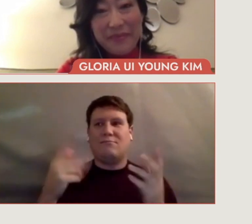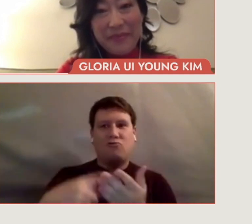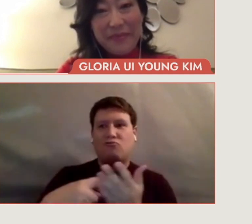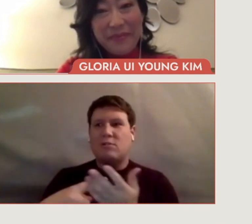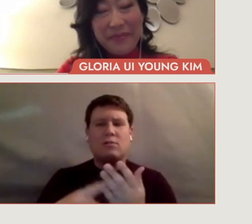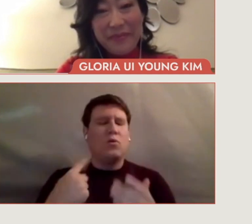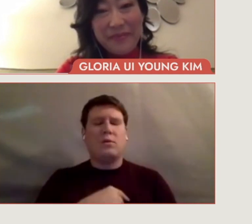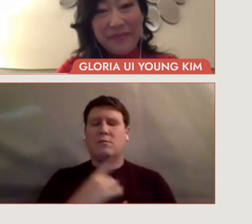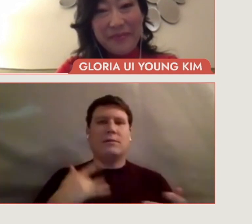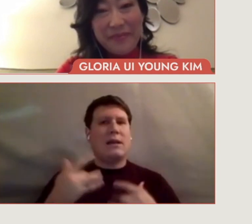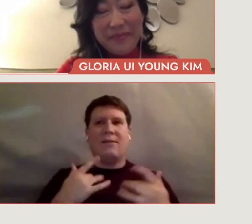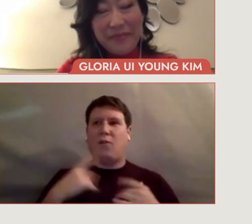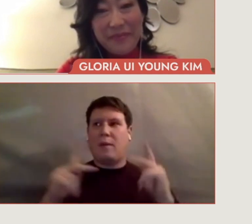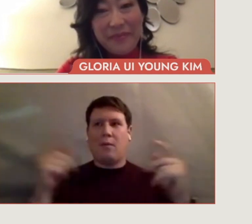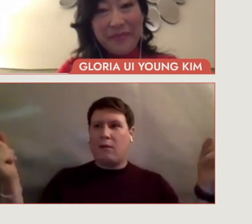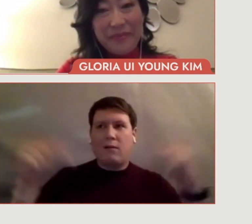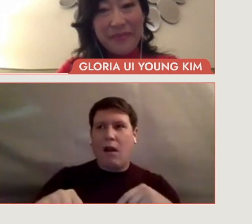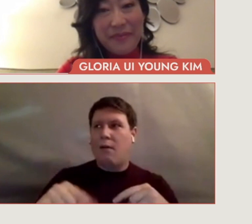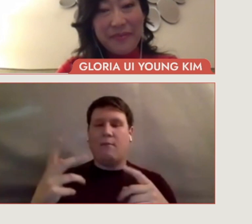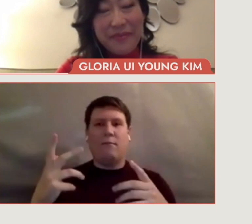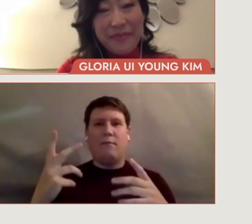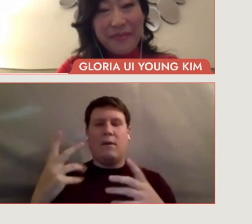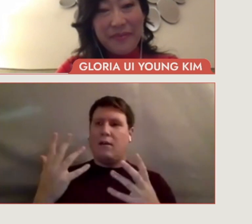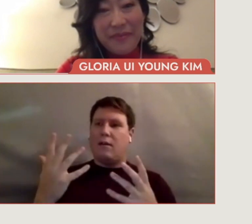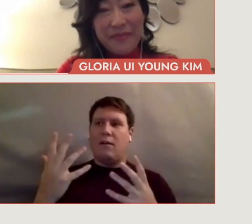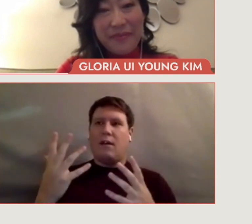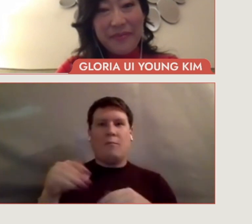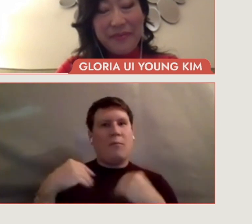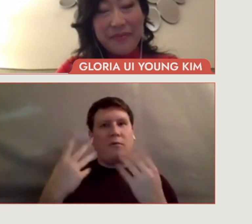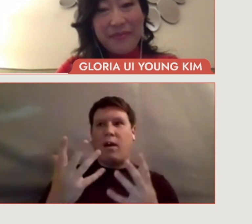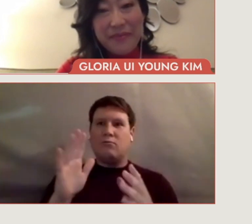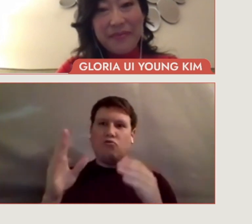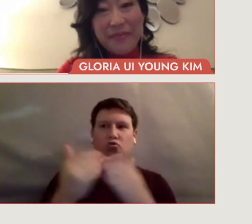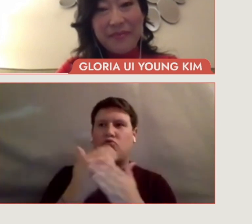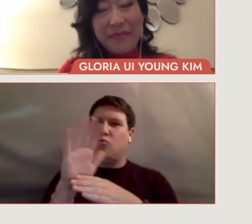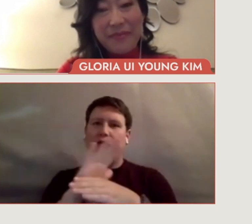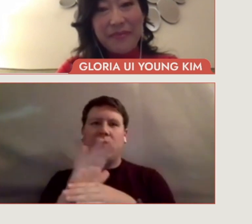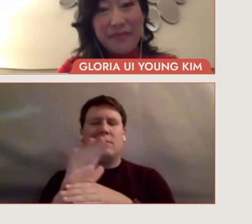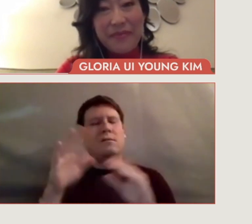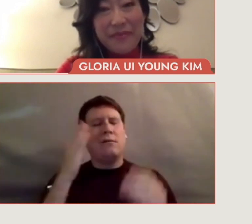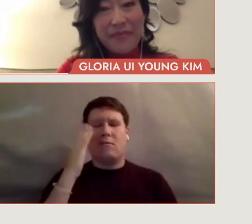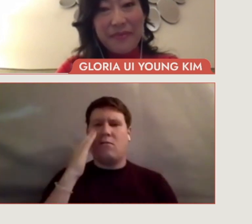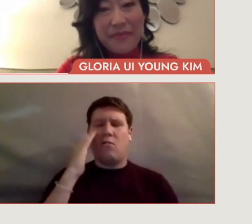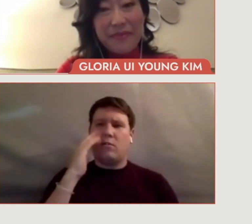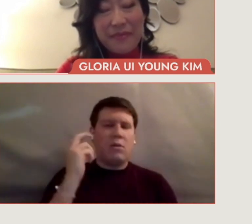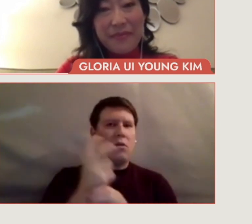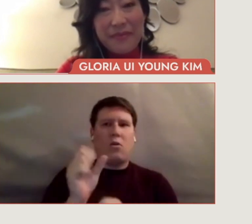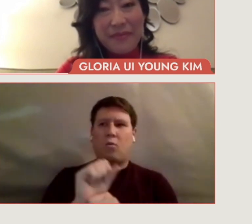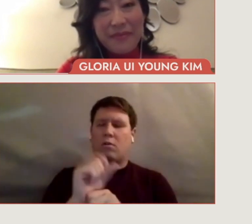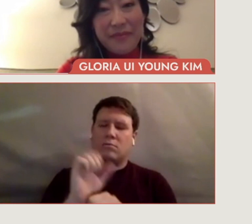stories. You know, we recognize how hard it is, and to you know, just keep going and putting out work, and you know, and